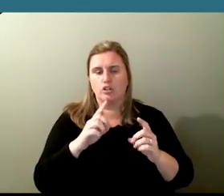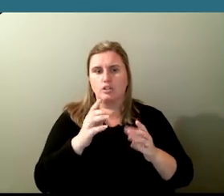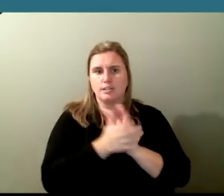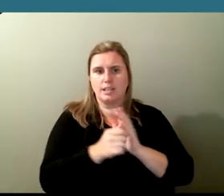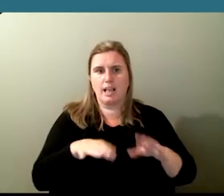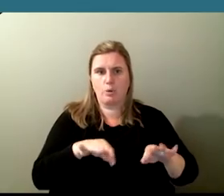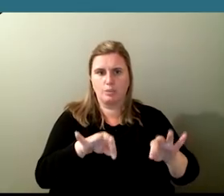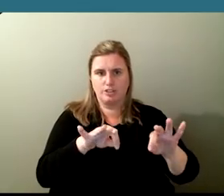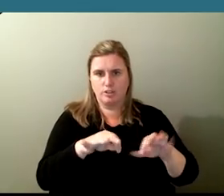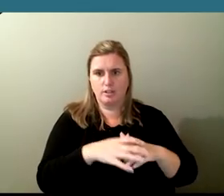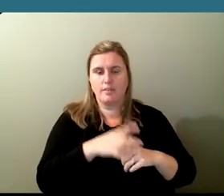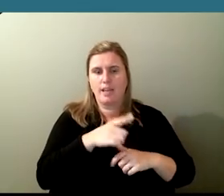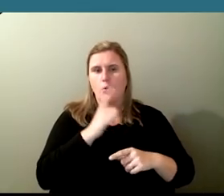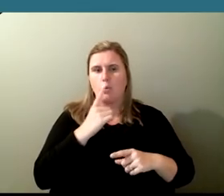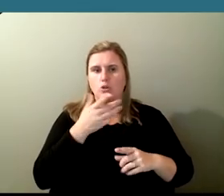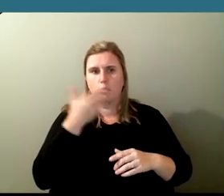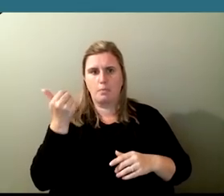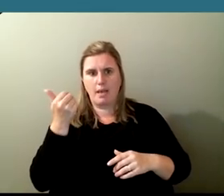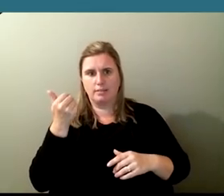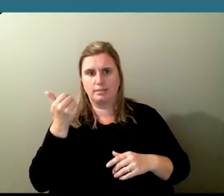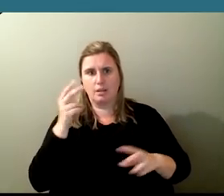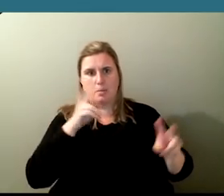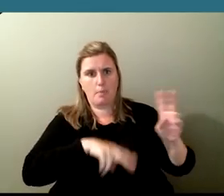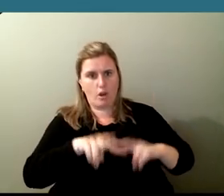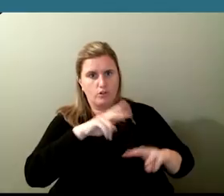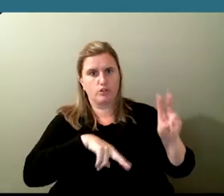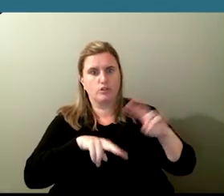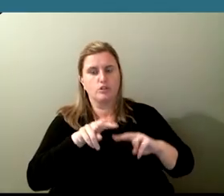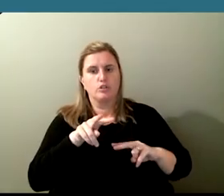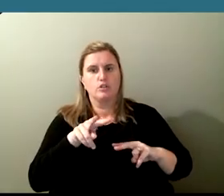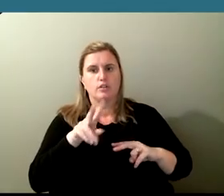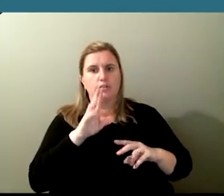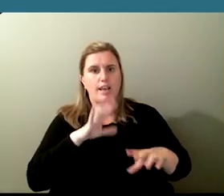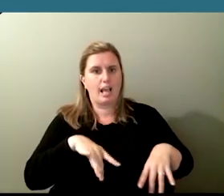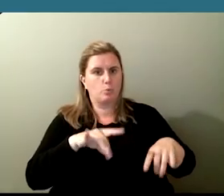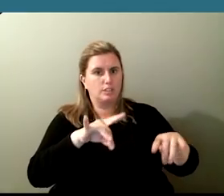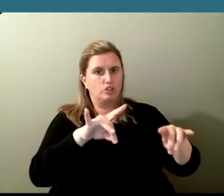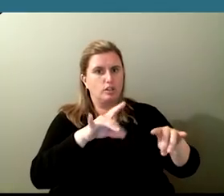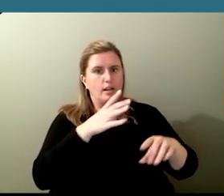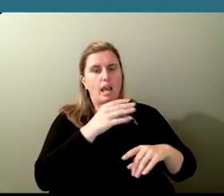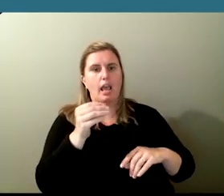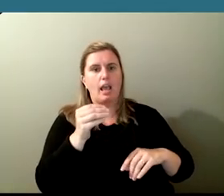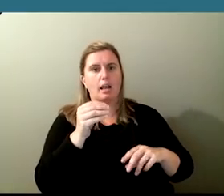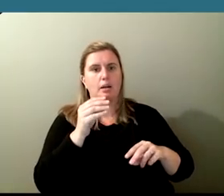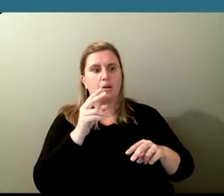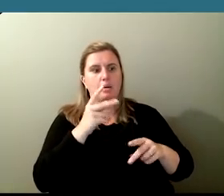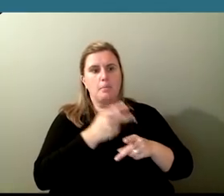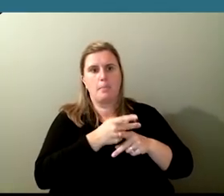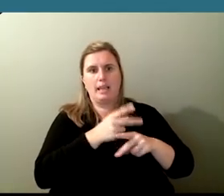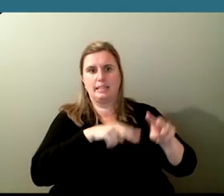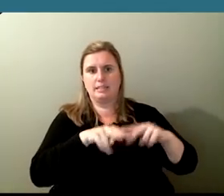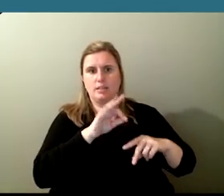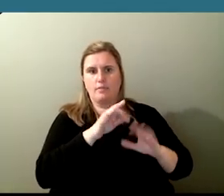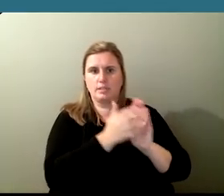be the ones who are going to be best monitor the acquisition and maintenance of skills